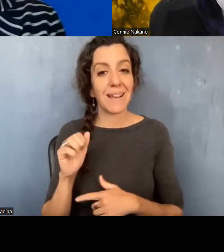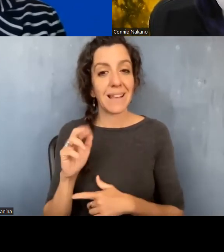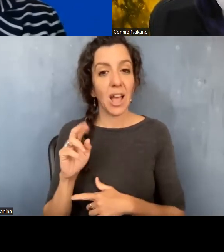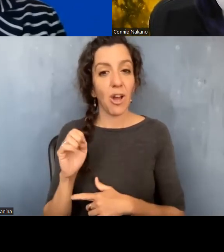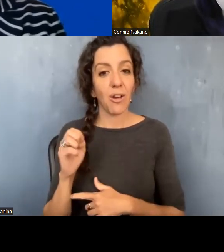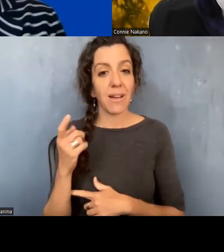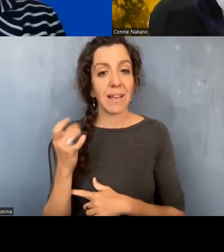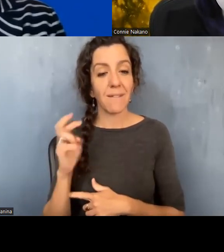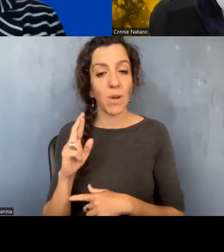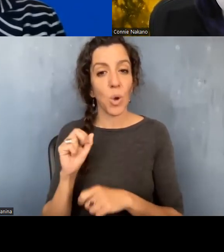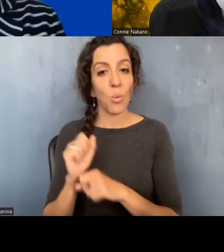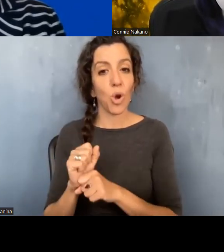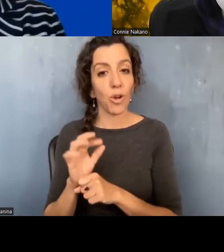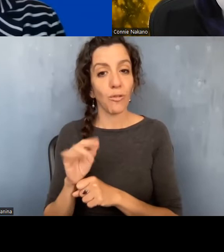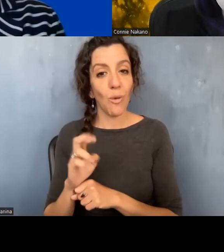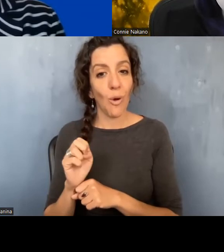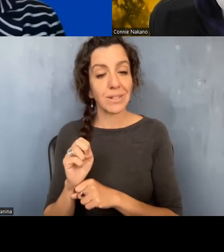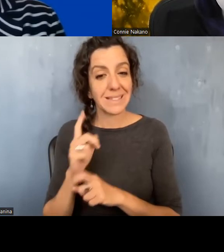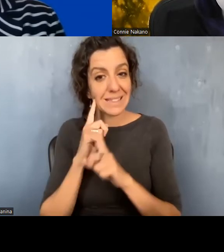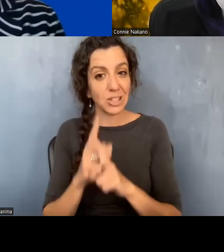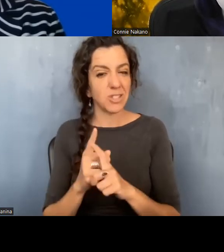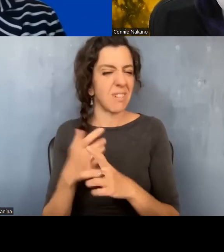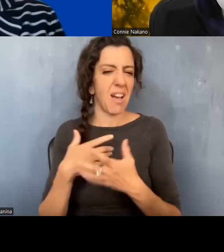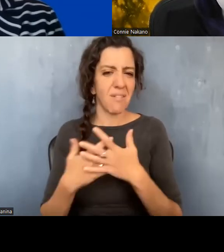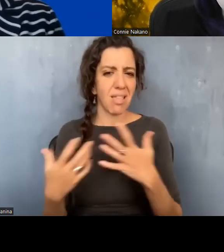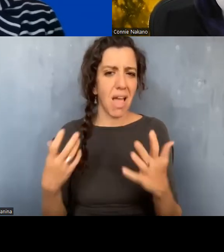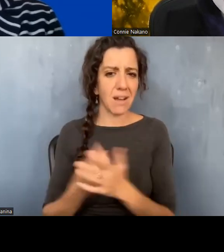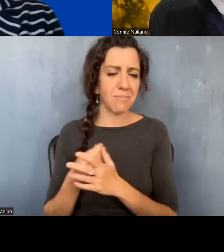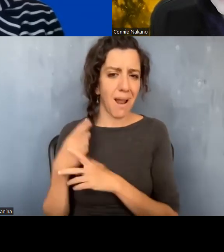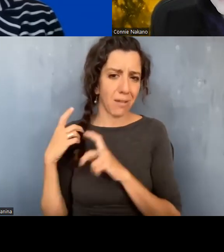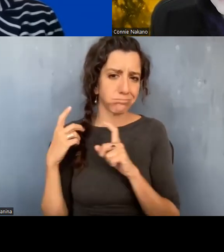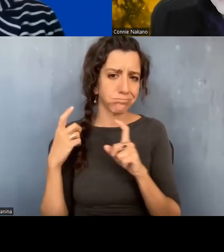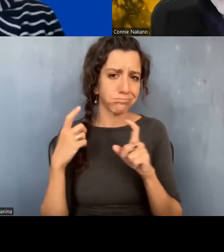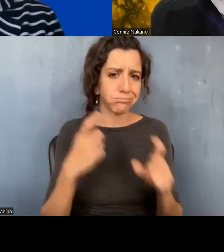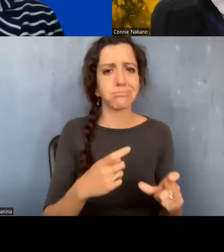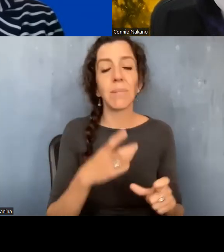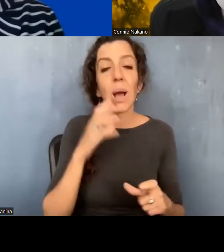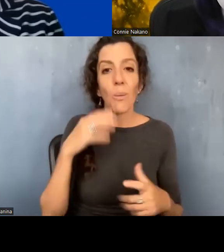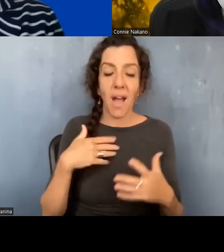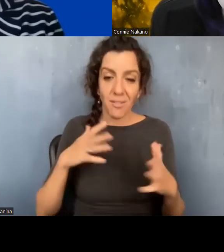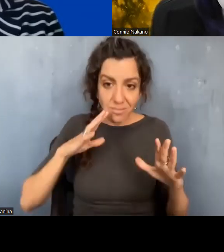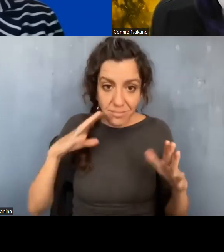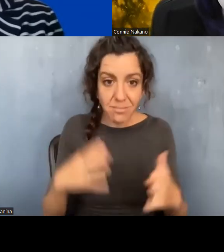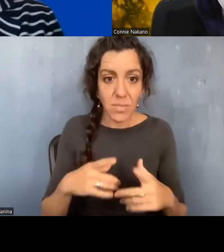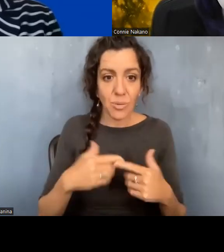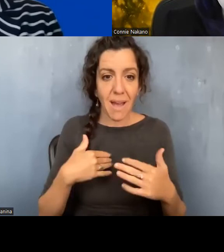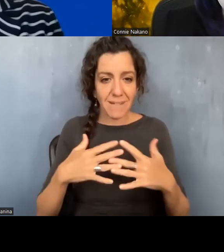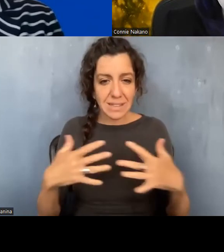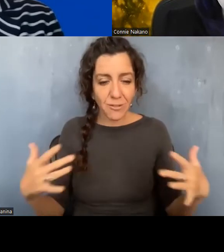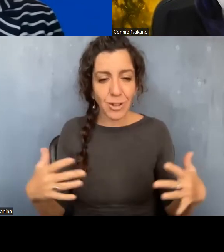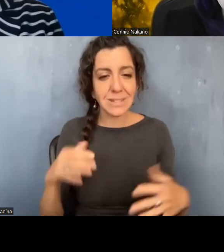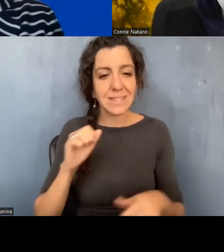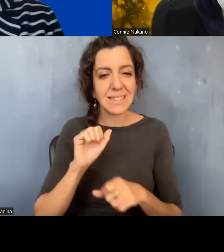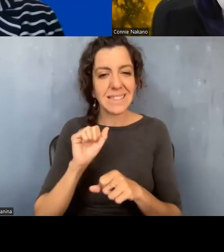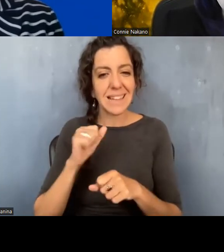workforce initiative and how there's going to be a lot of effort to have a diverse caregiver workforce. I